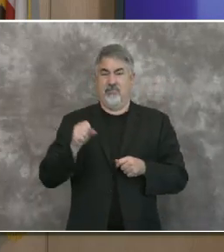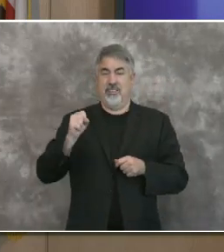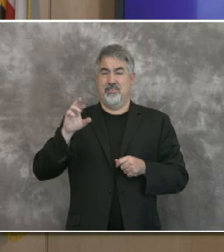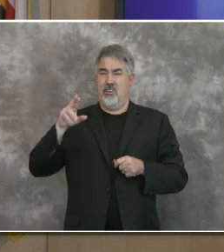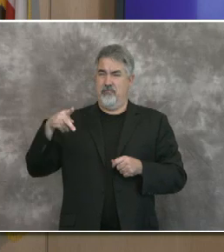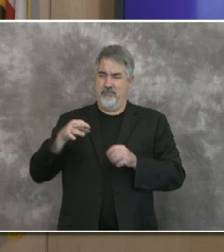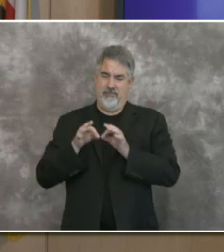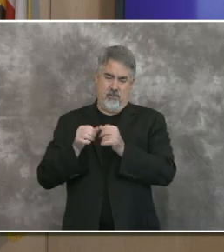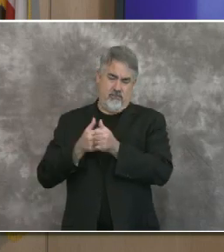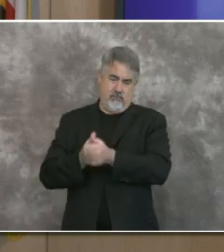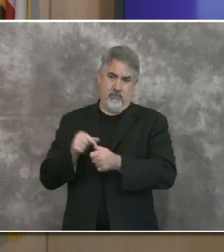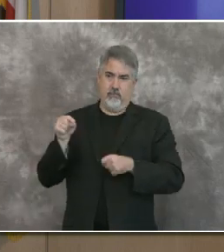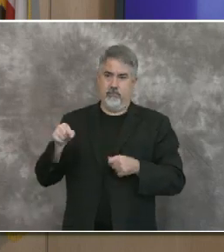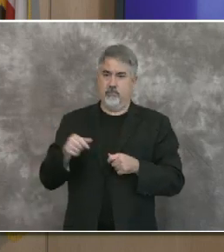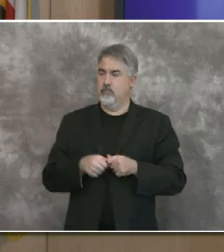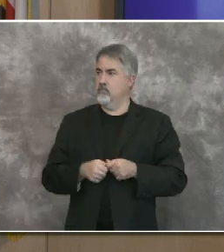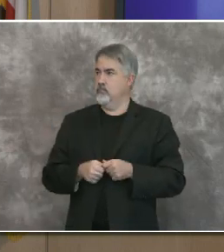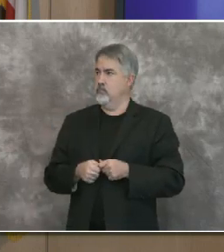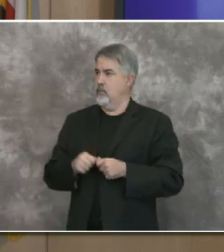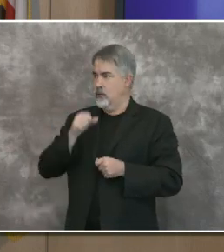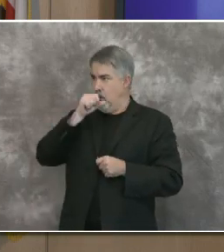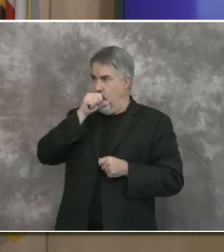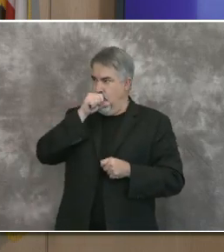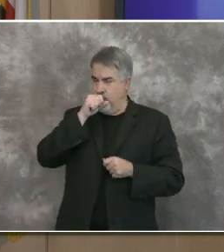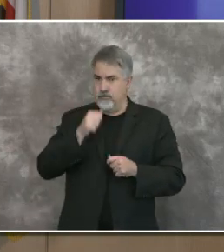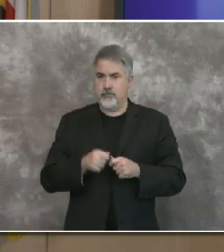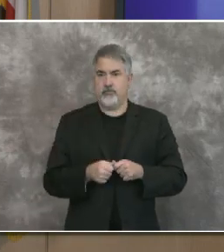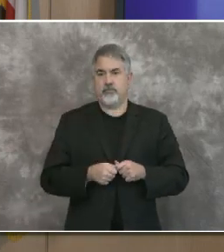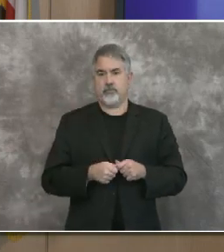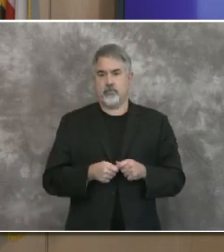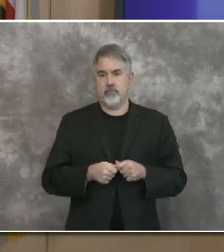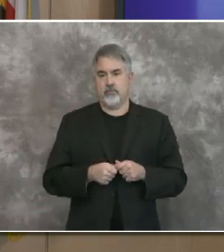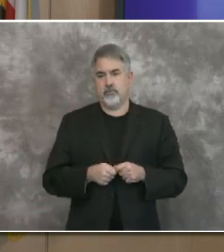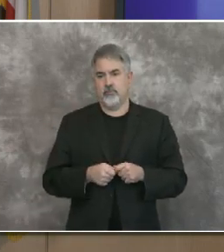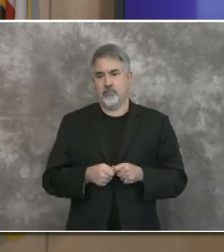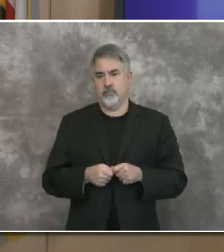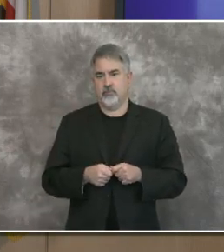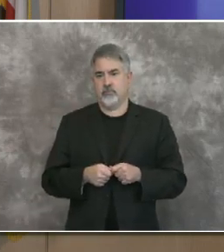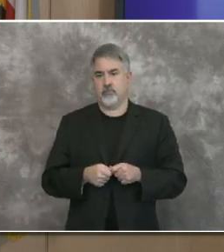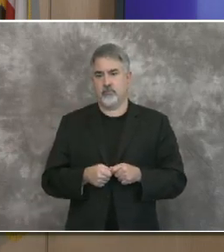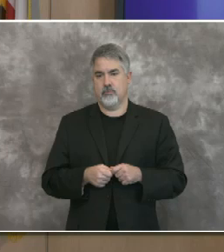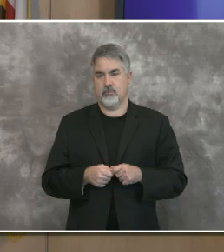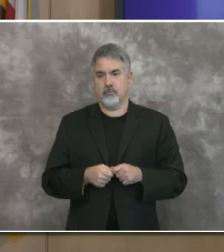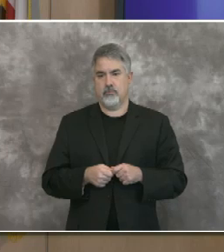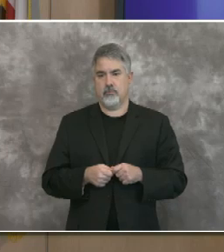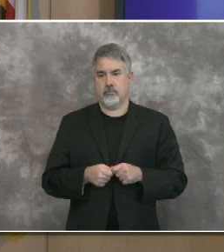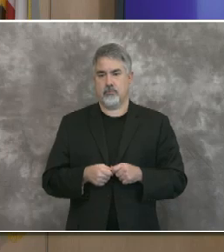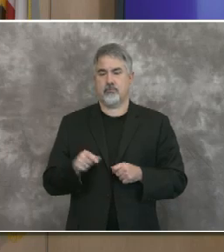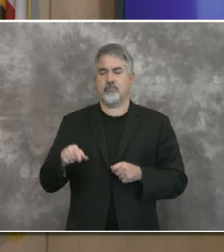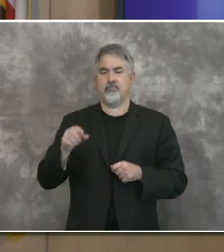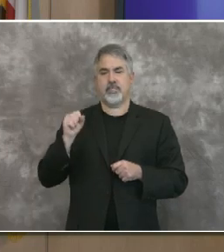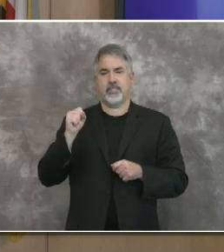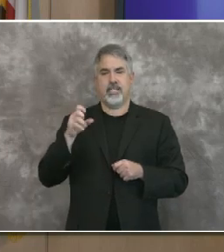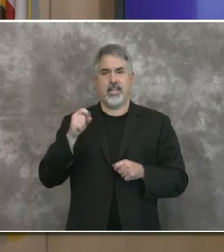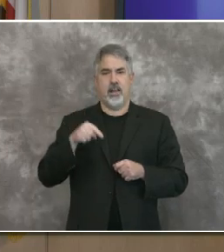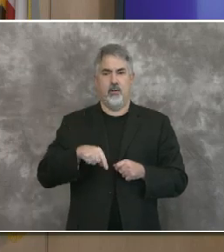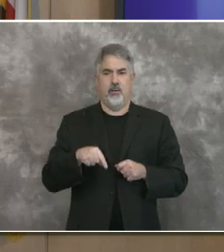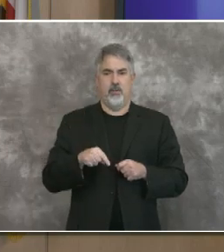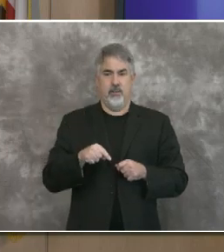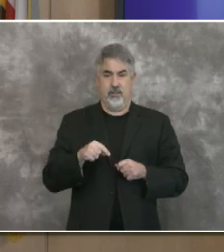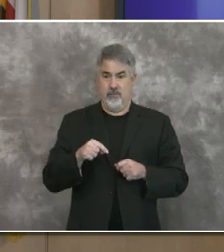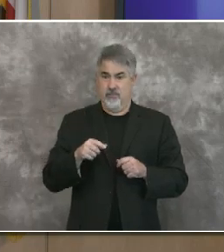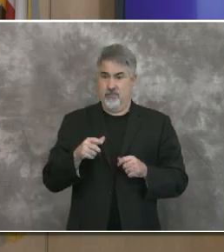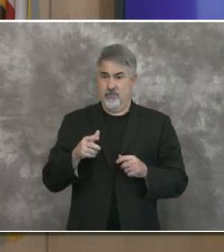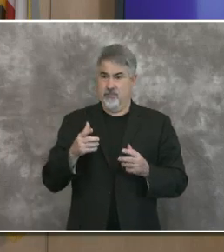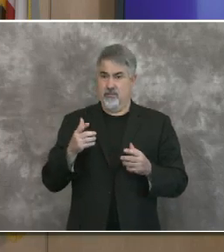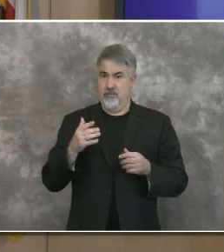good to operate. And his follow-up is San Diego County close to meeting the criteria to move quickly through stage 2? So